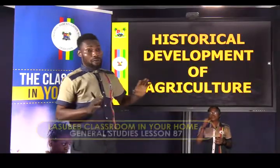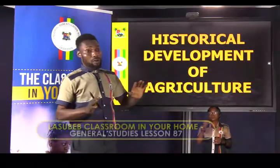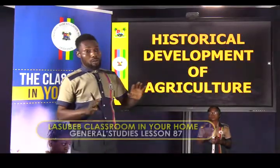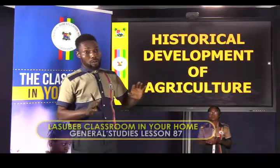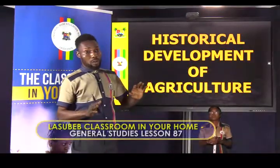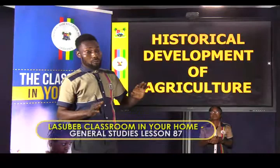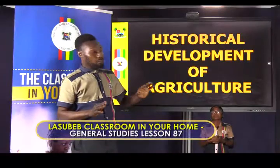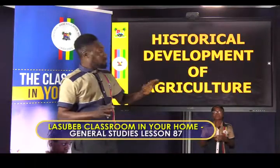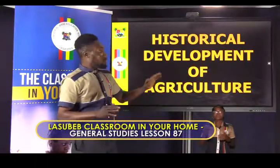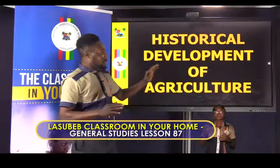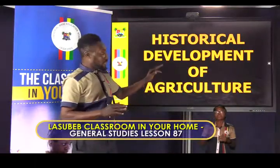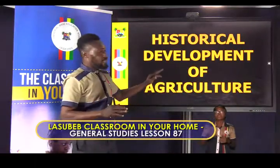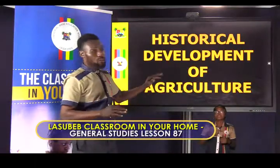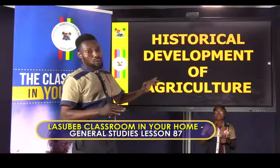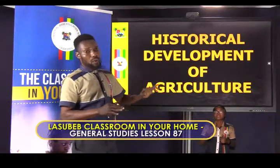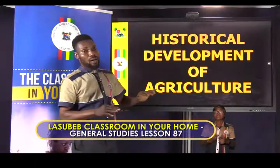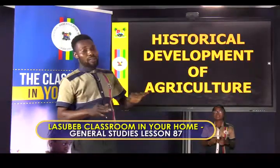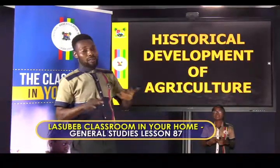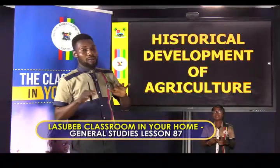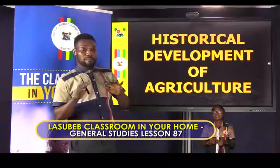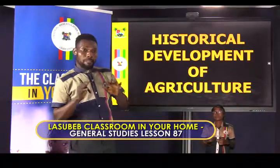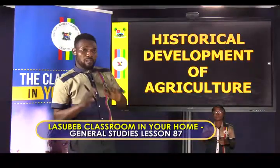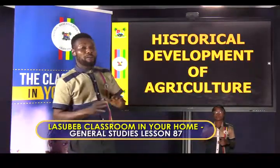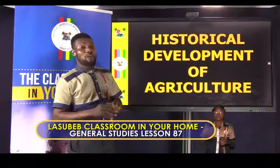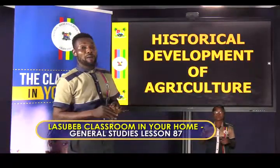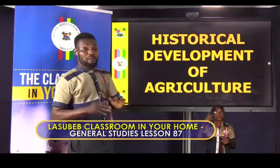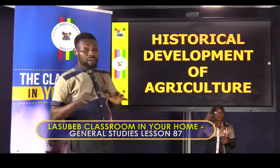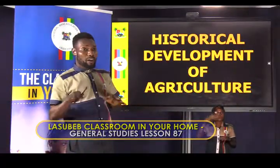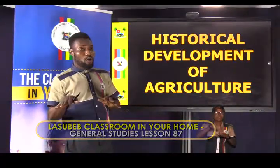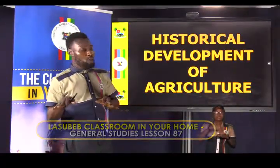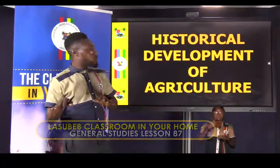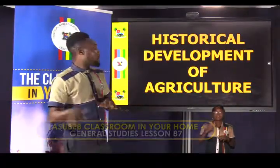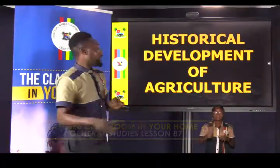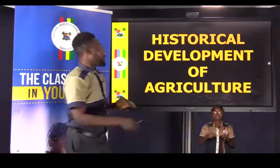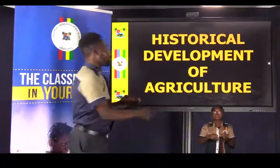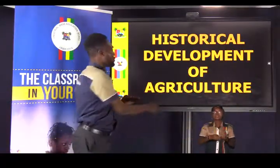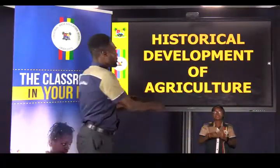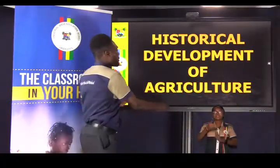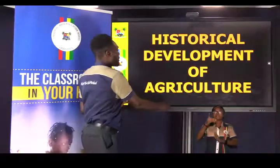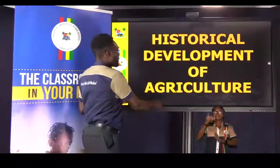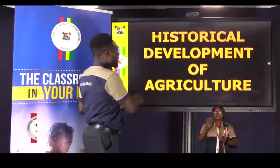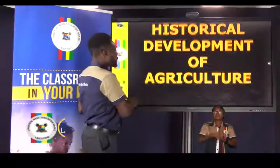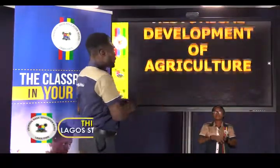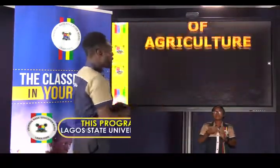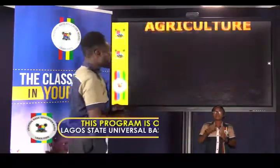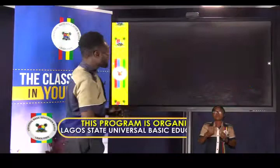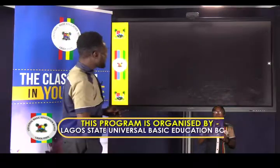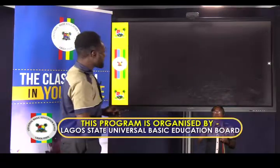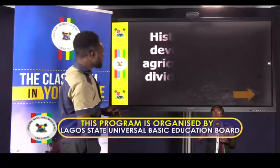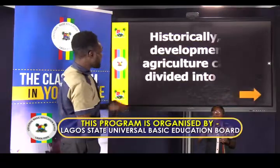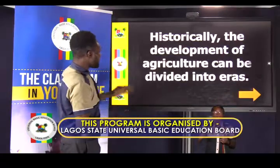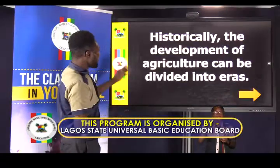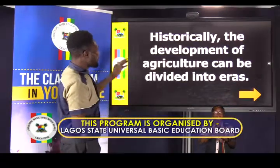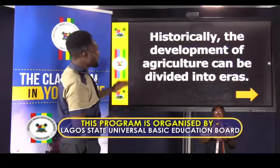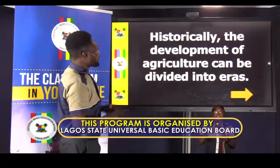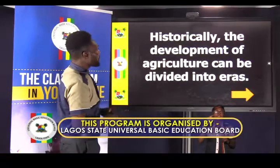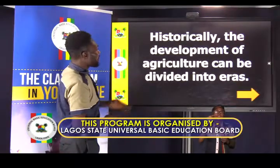of agriculture. Then we look at the development of agriculture in Nigeria.